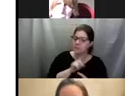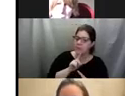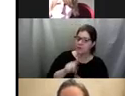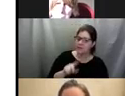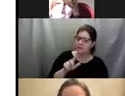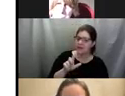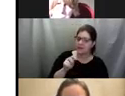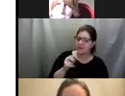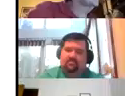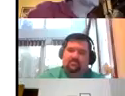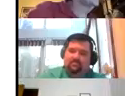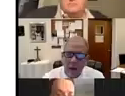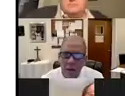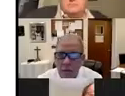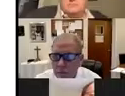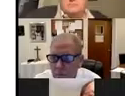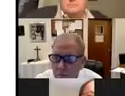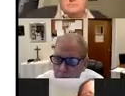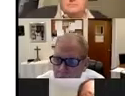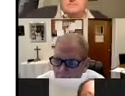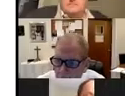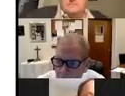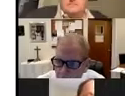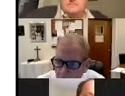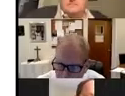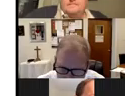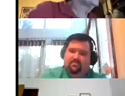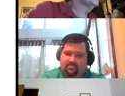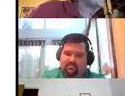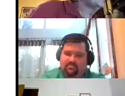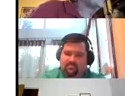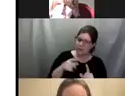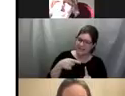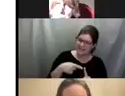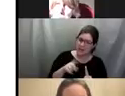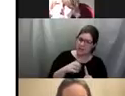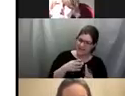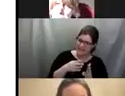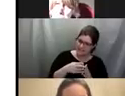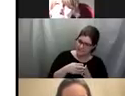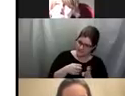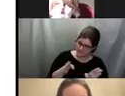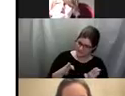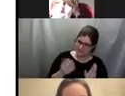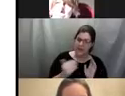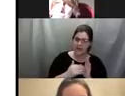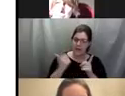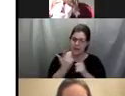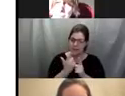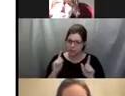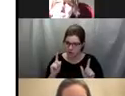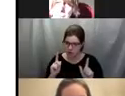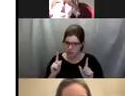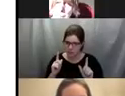if we bring out the story a little larger again, that our liberation, so you may not be